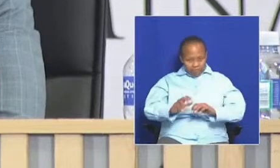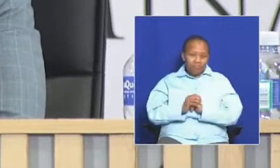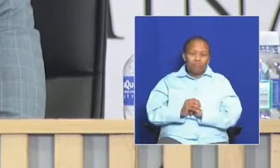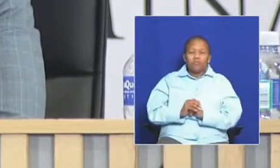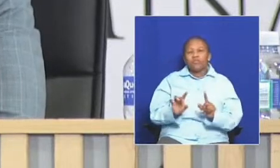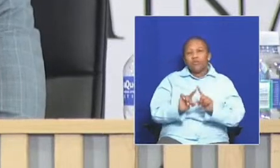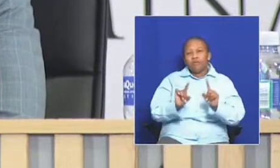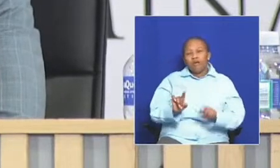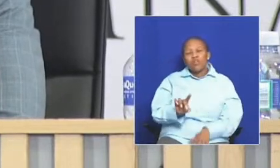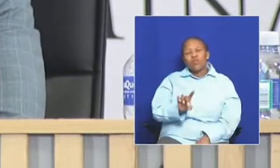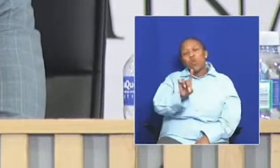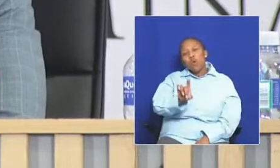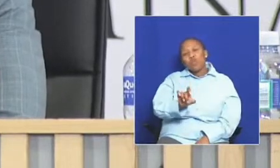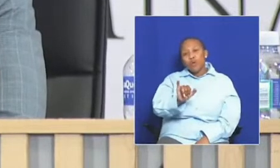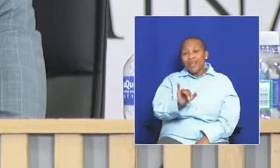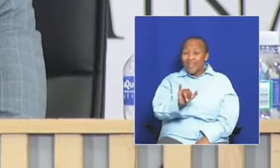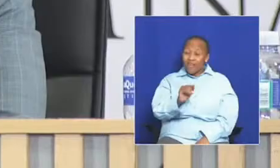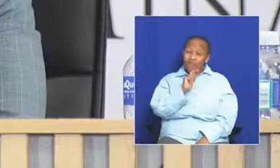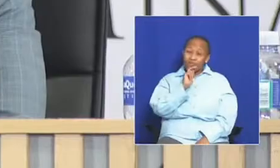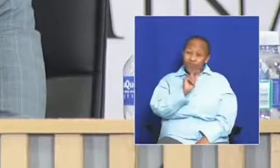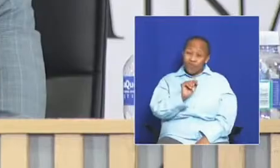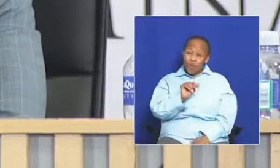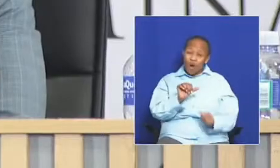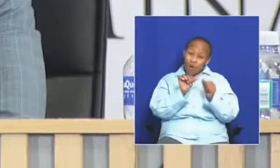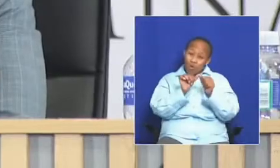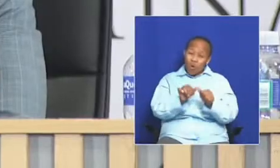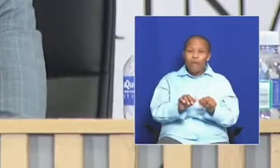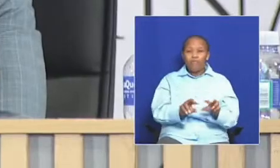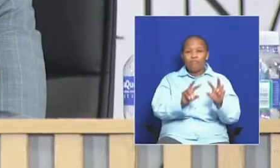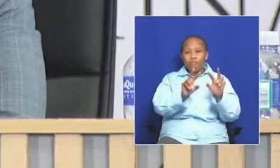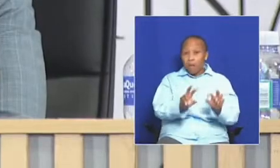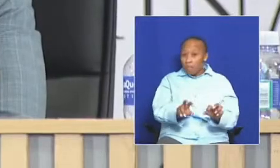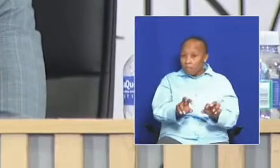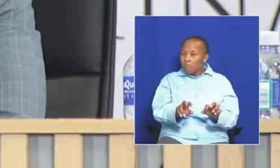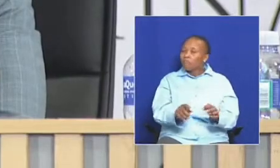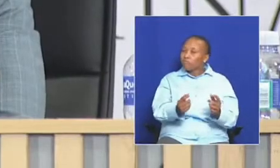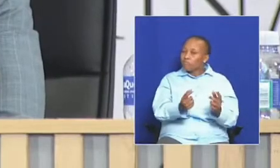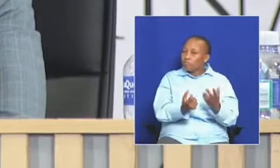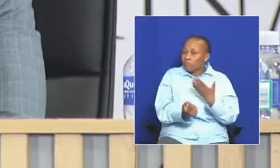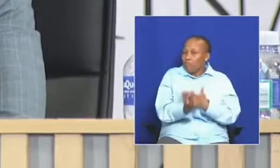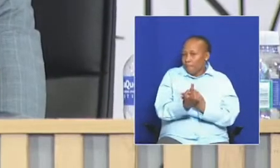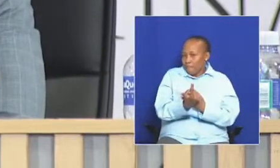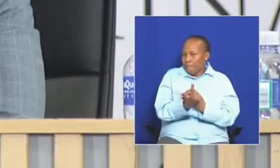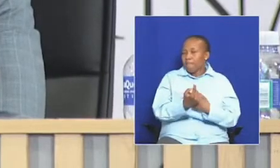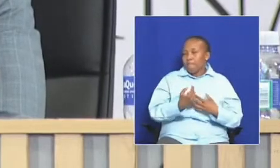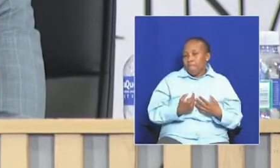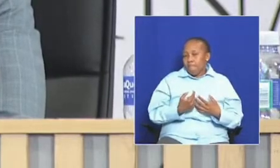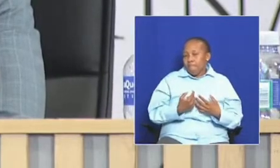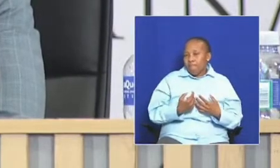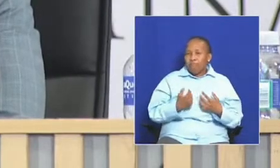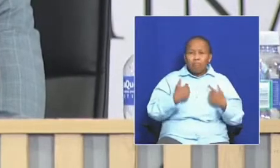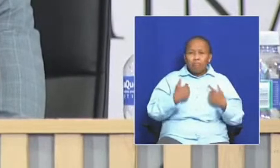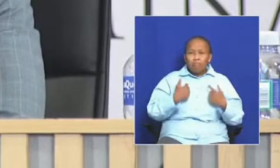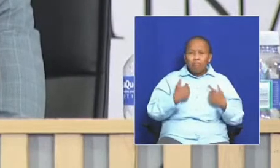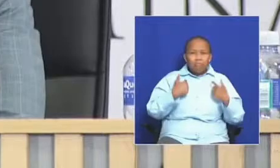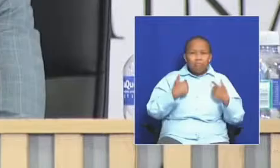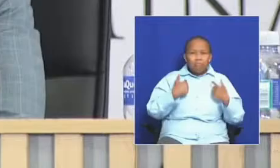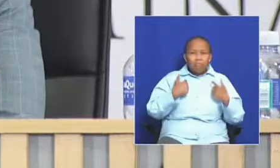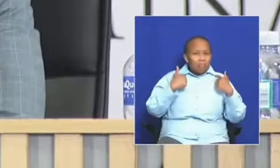is an ongoing investigation, that stand as, the thing is, I do not know how the rules apply, of the commission applies,